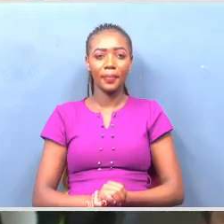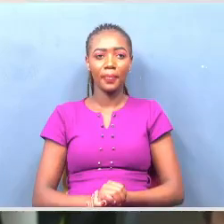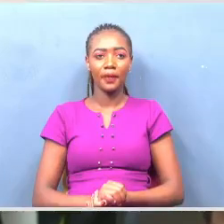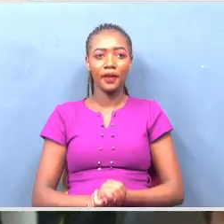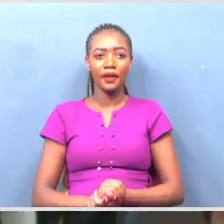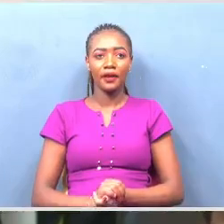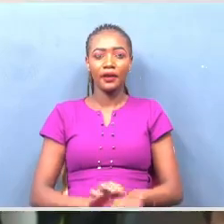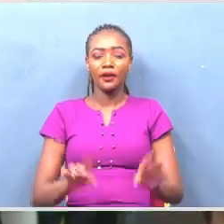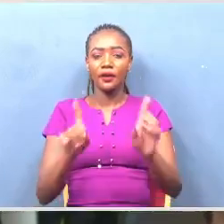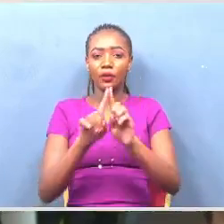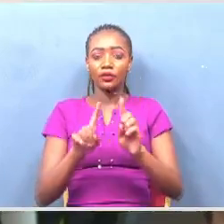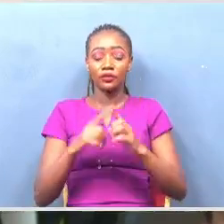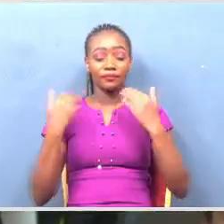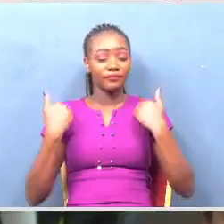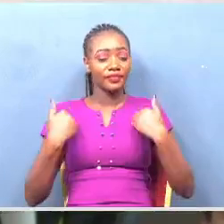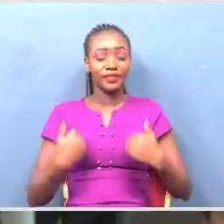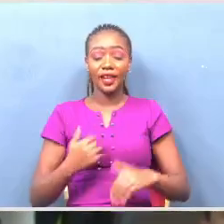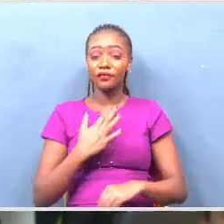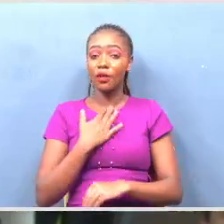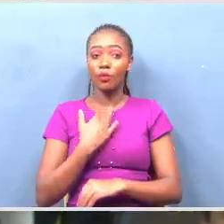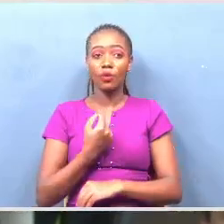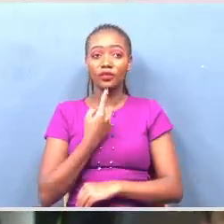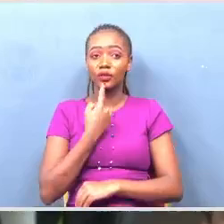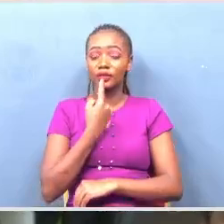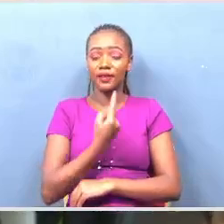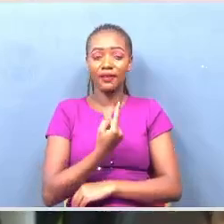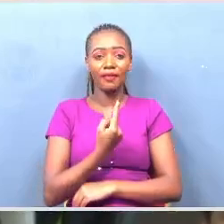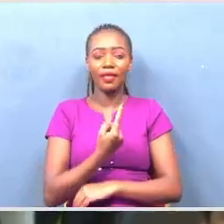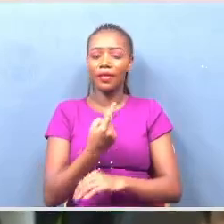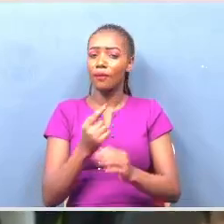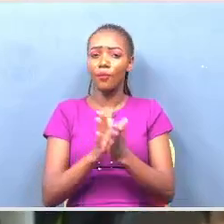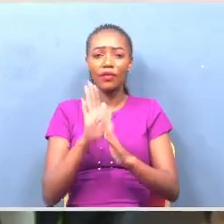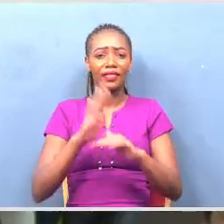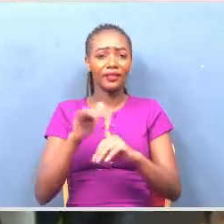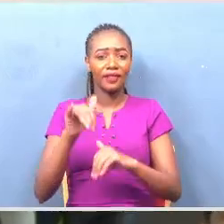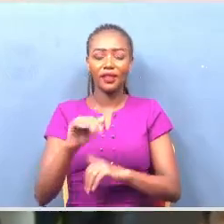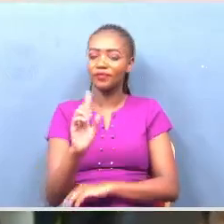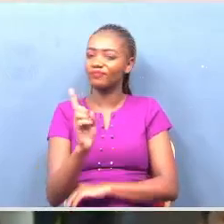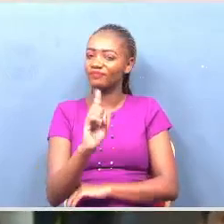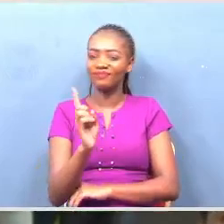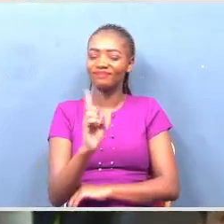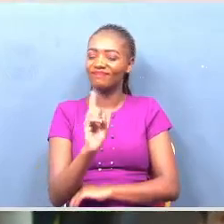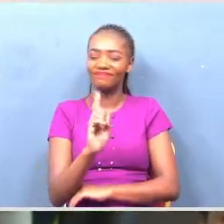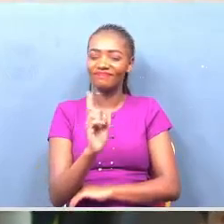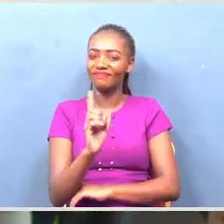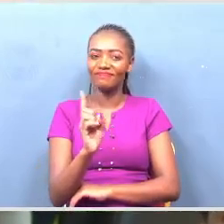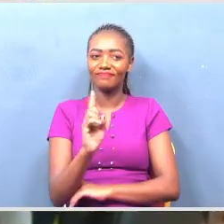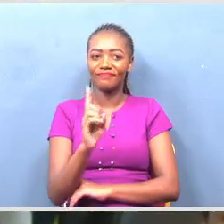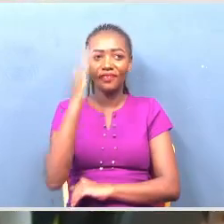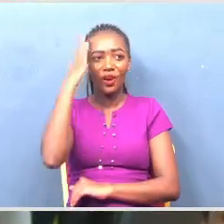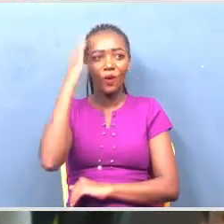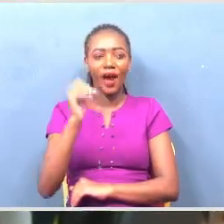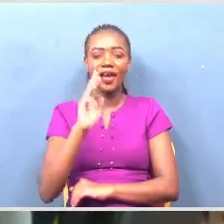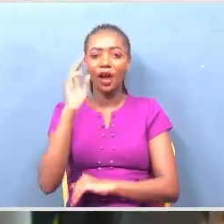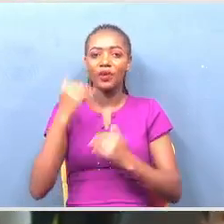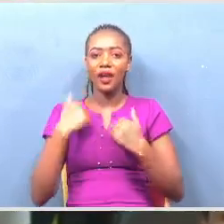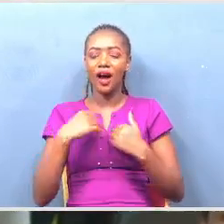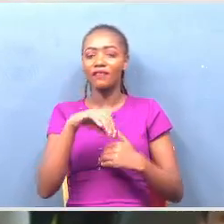I will not want to say more than that because I will be making other